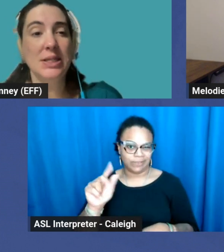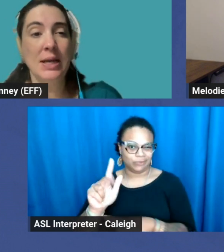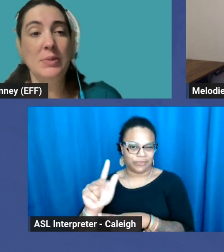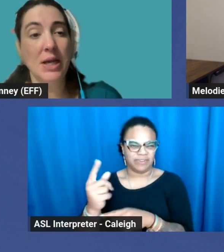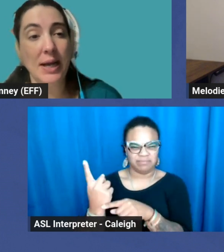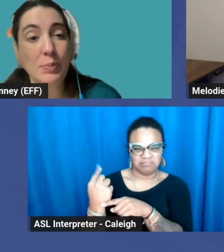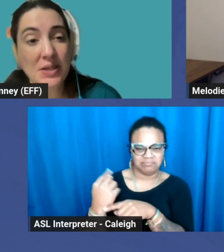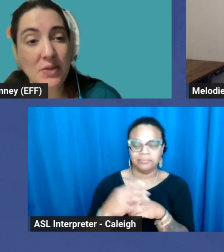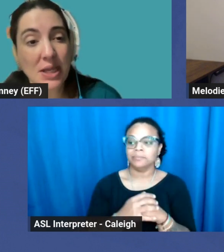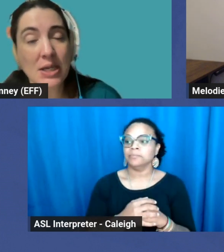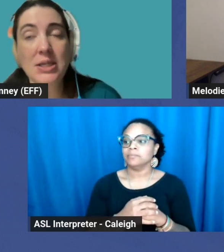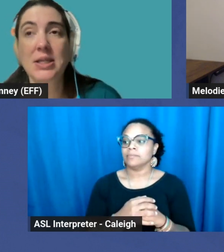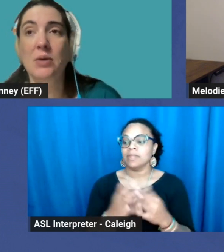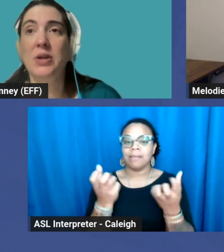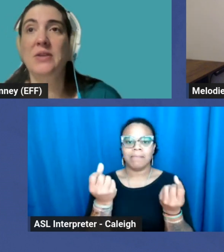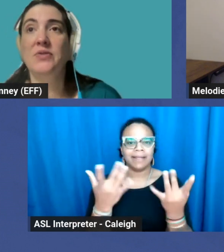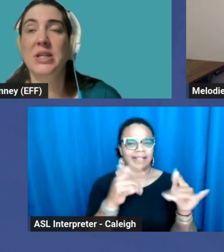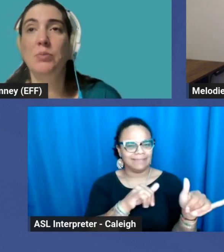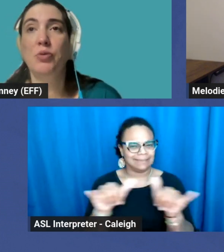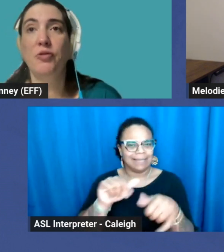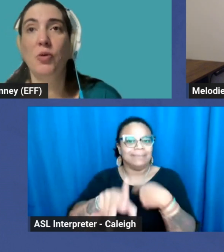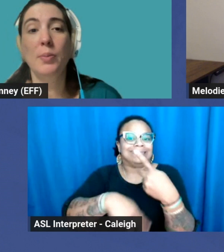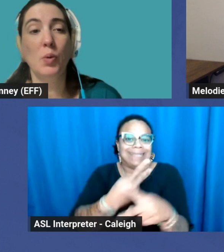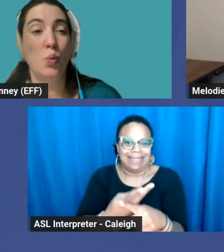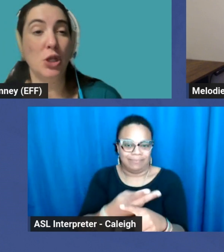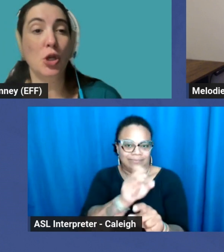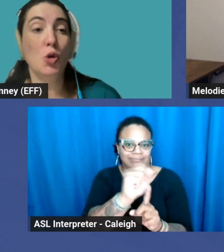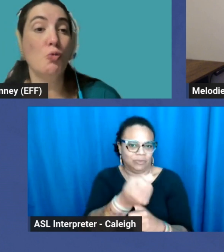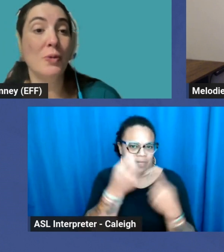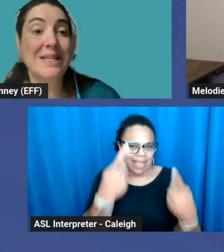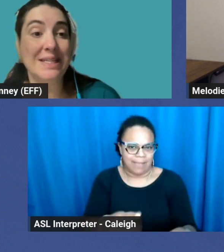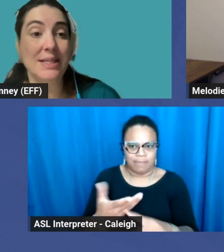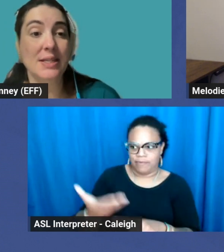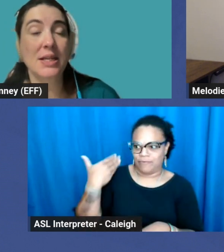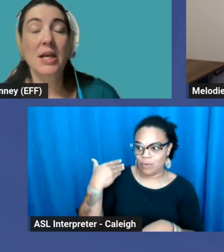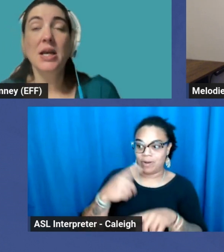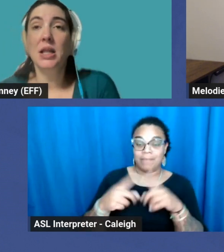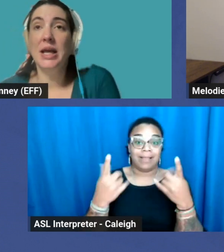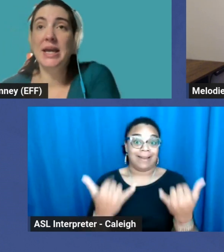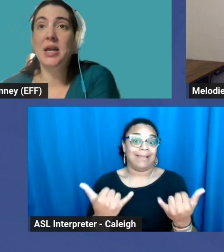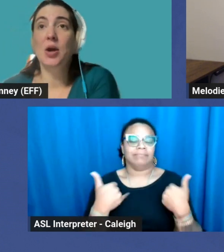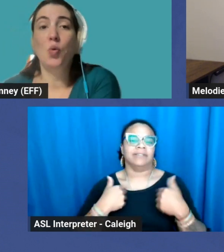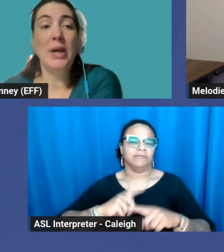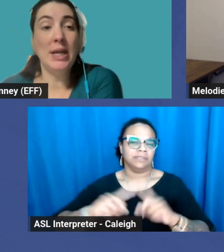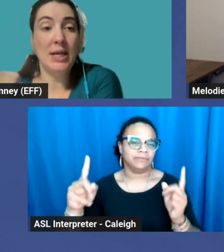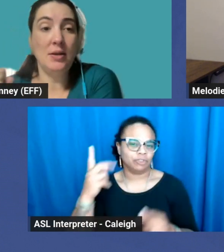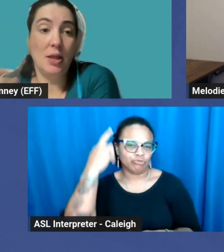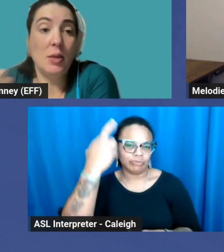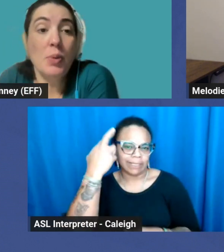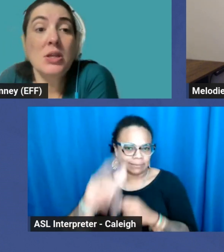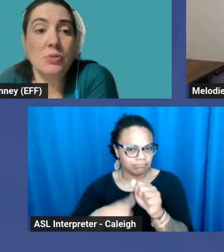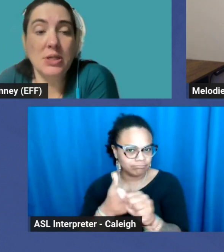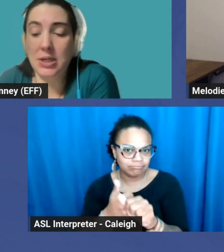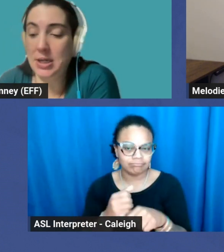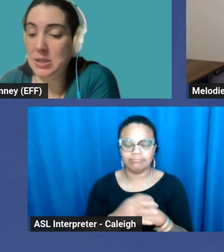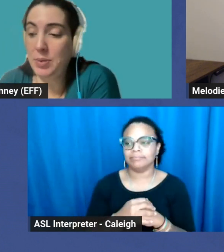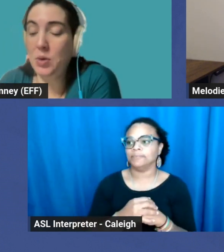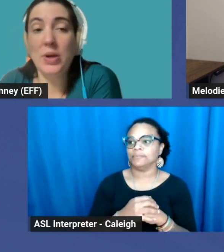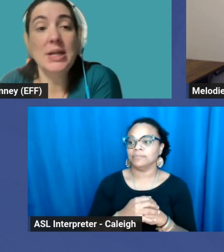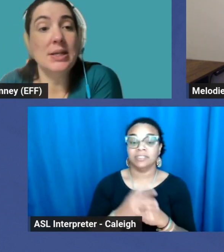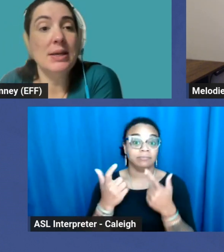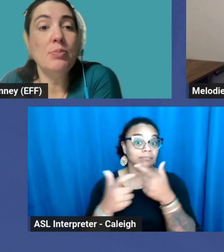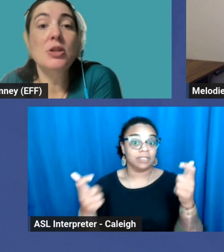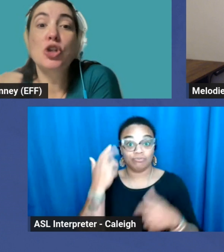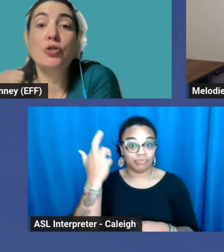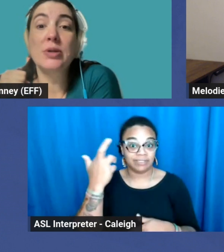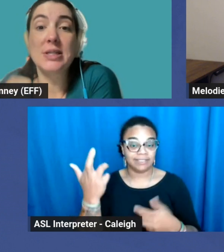of the same types of things that we have seen before, but with new reasons. Like the biggest reason has been we